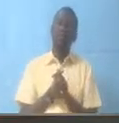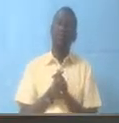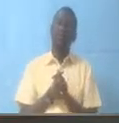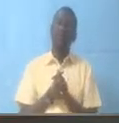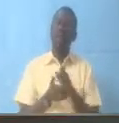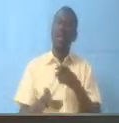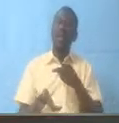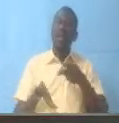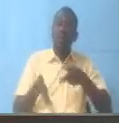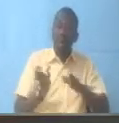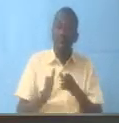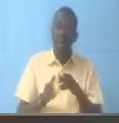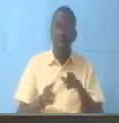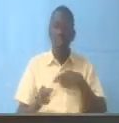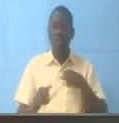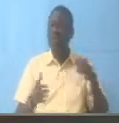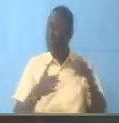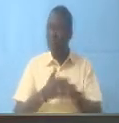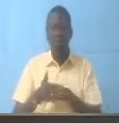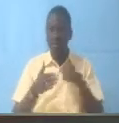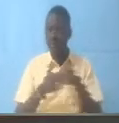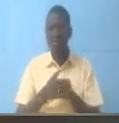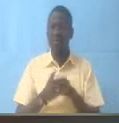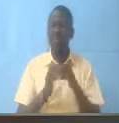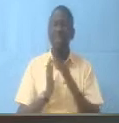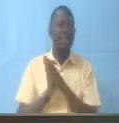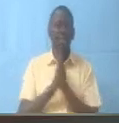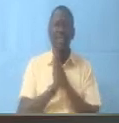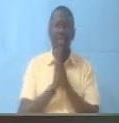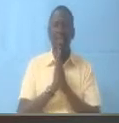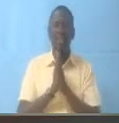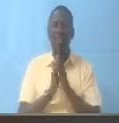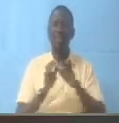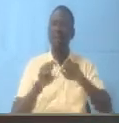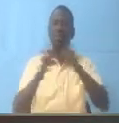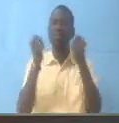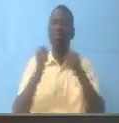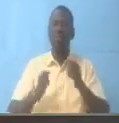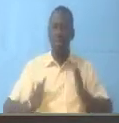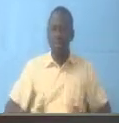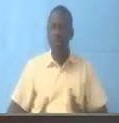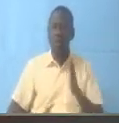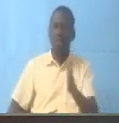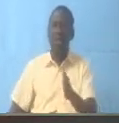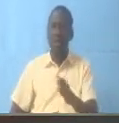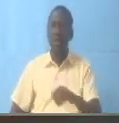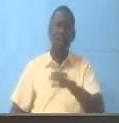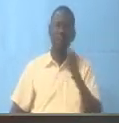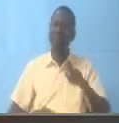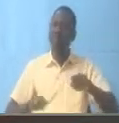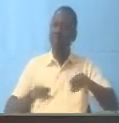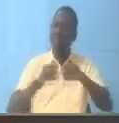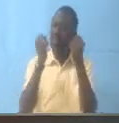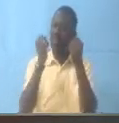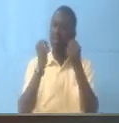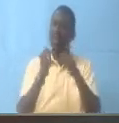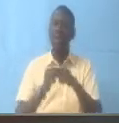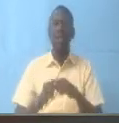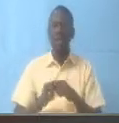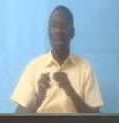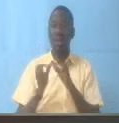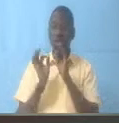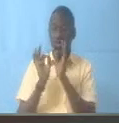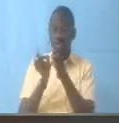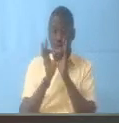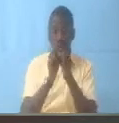we fought against any abuses of human rights and violations and spoke about them, spoke to government about